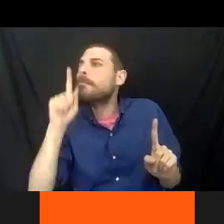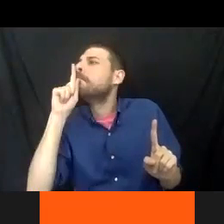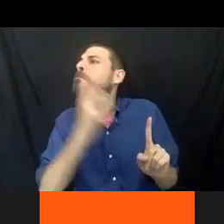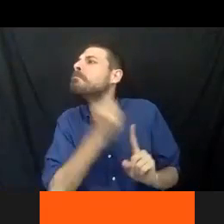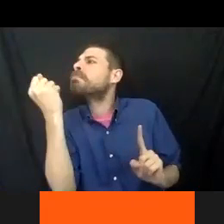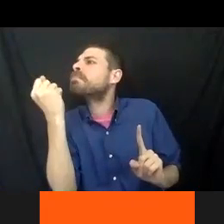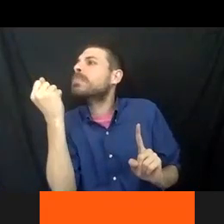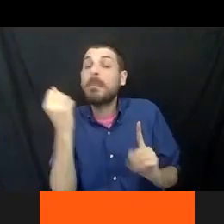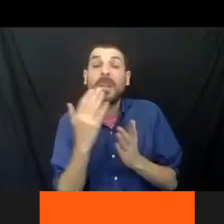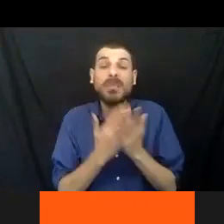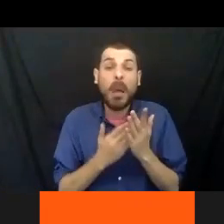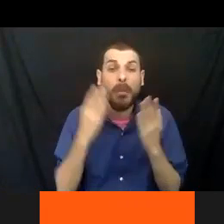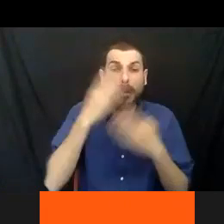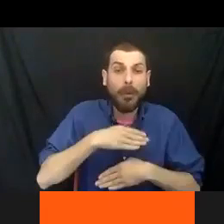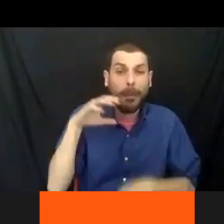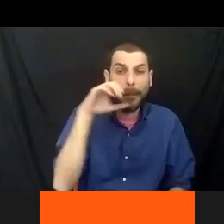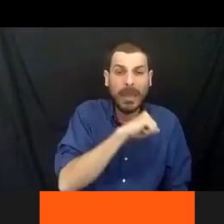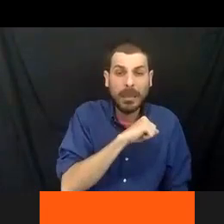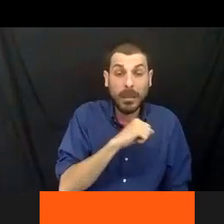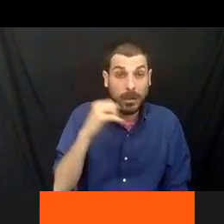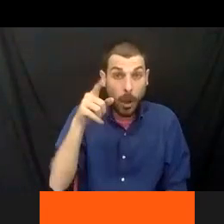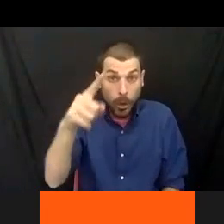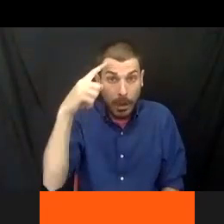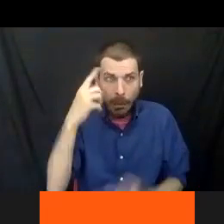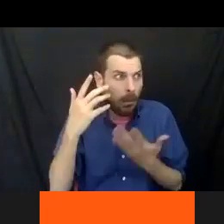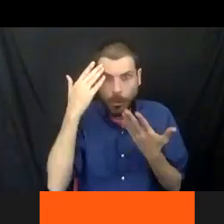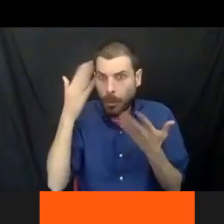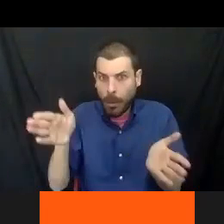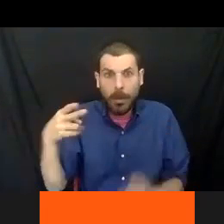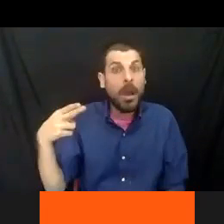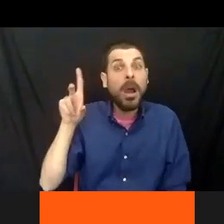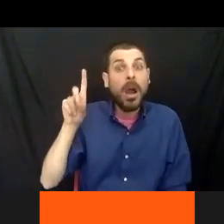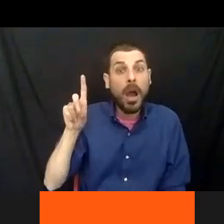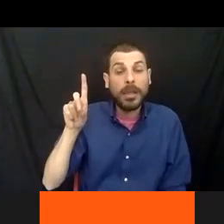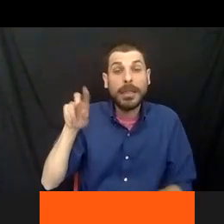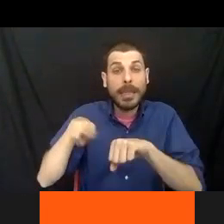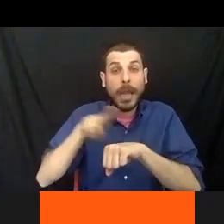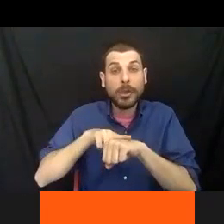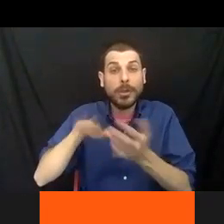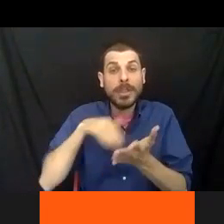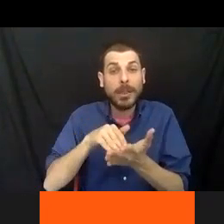by calling HUD's National Servicing Center at